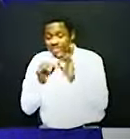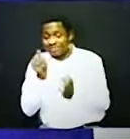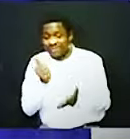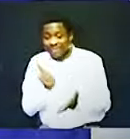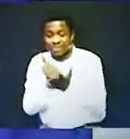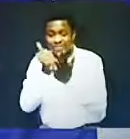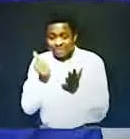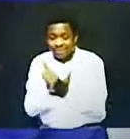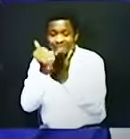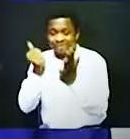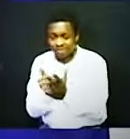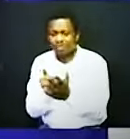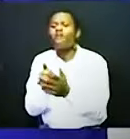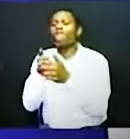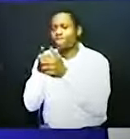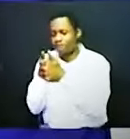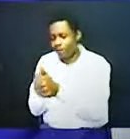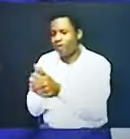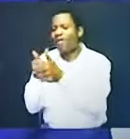you are